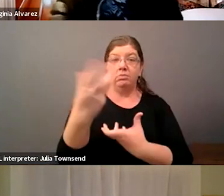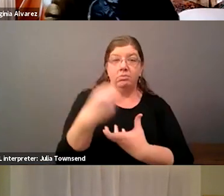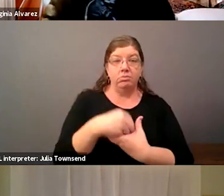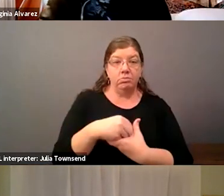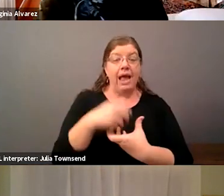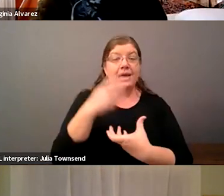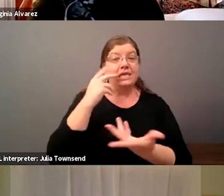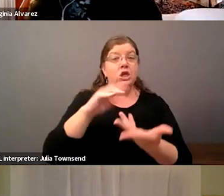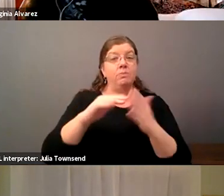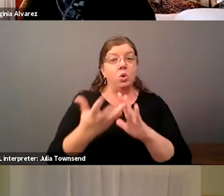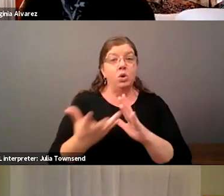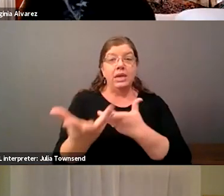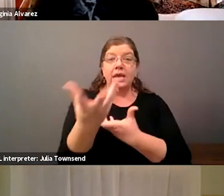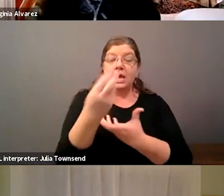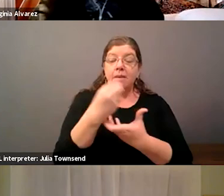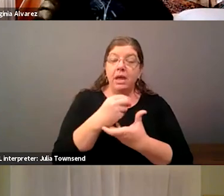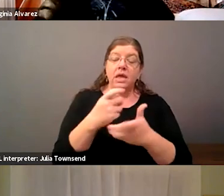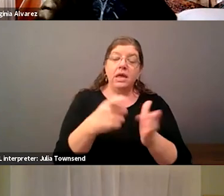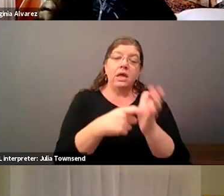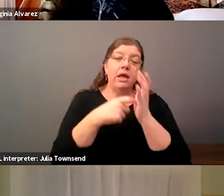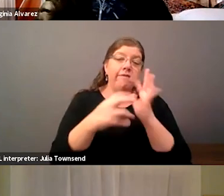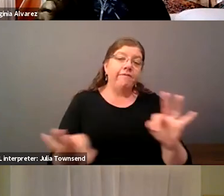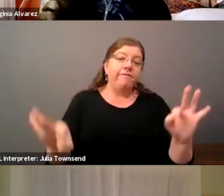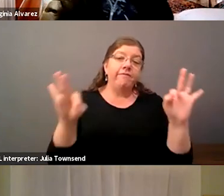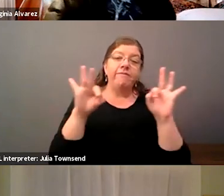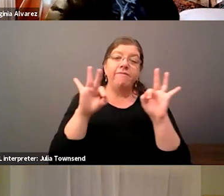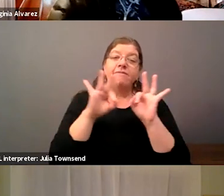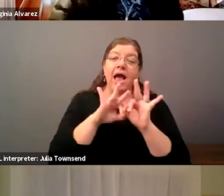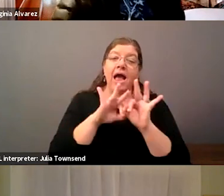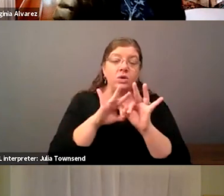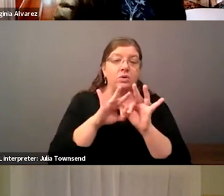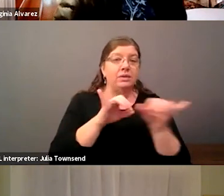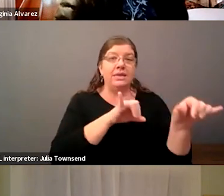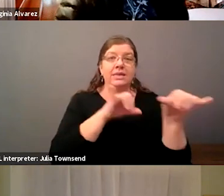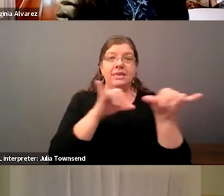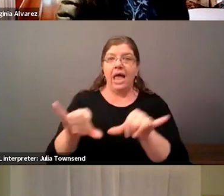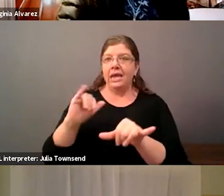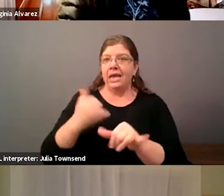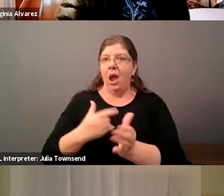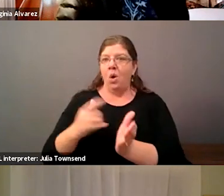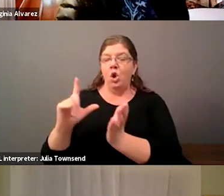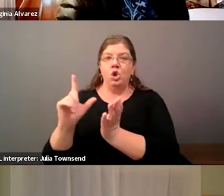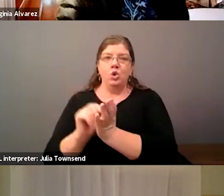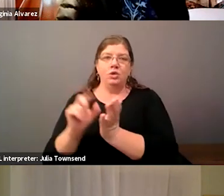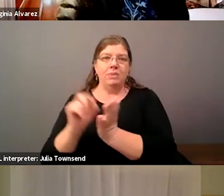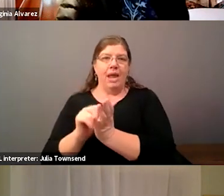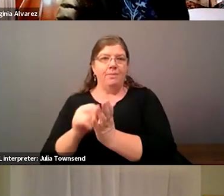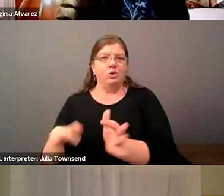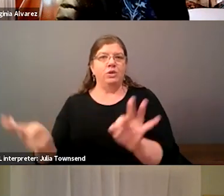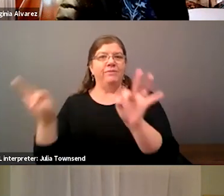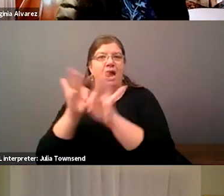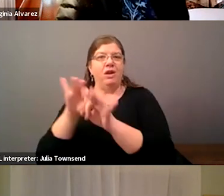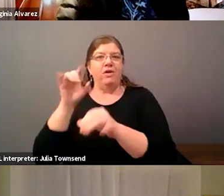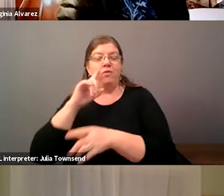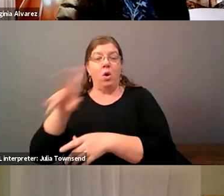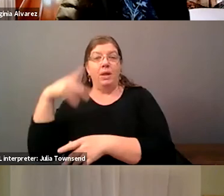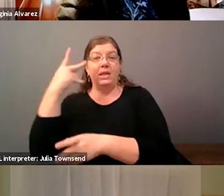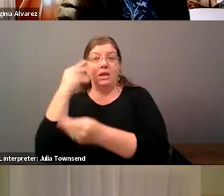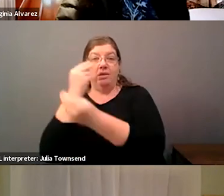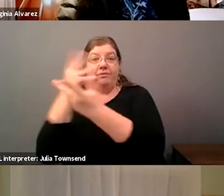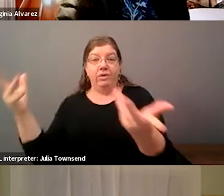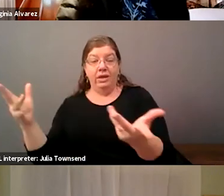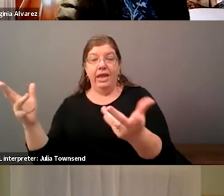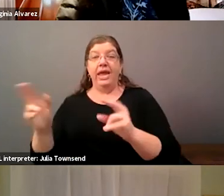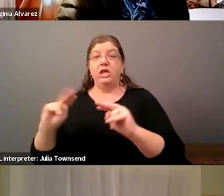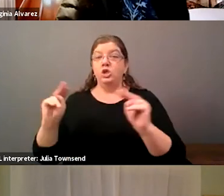engagement as vital as our newspapers are are to our political climate or different forces it's a neutral force